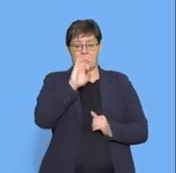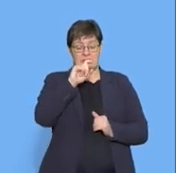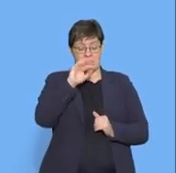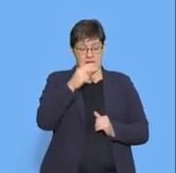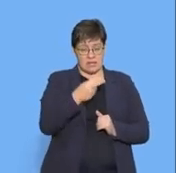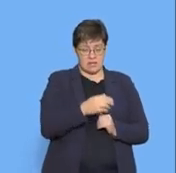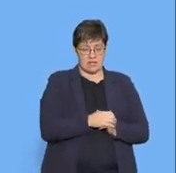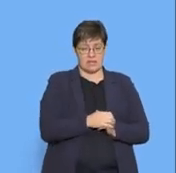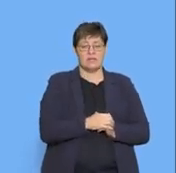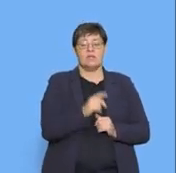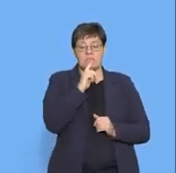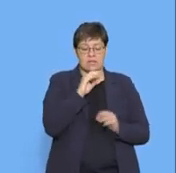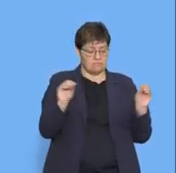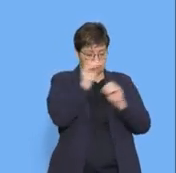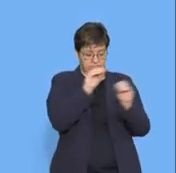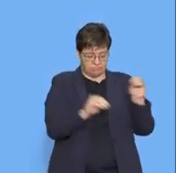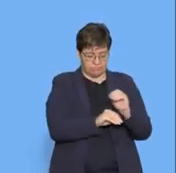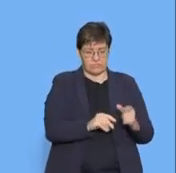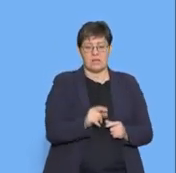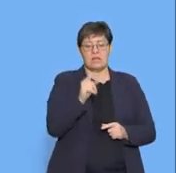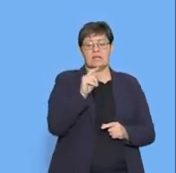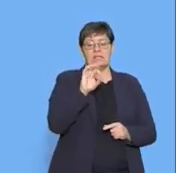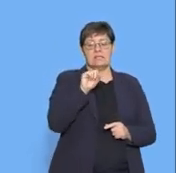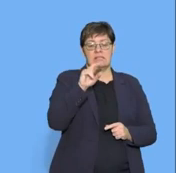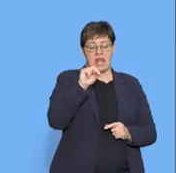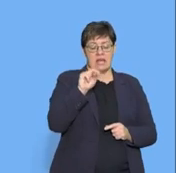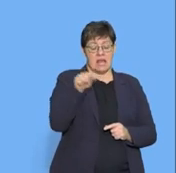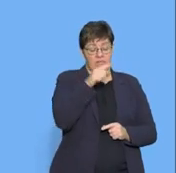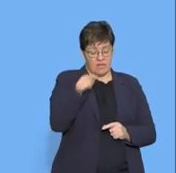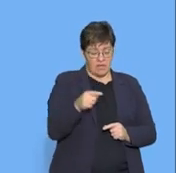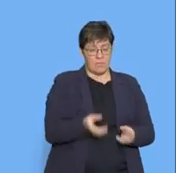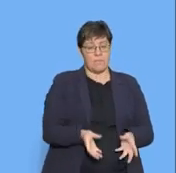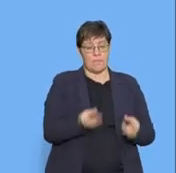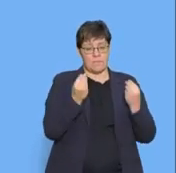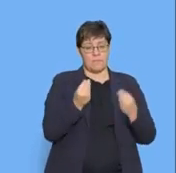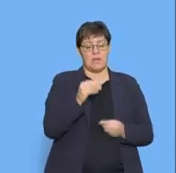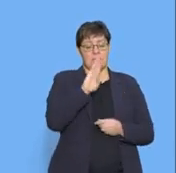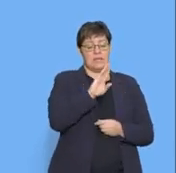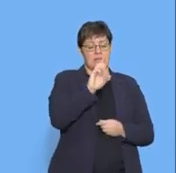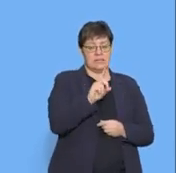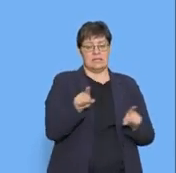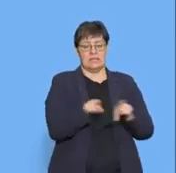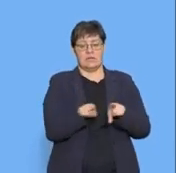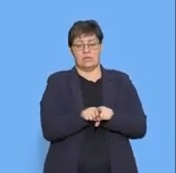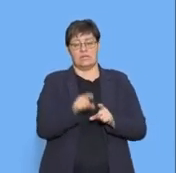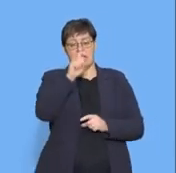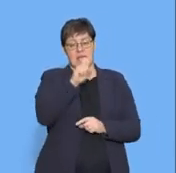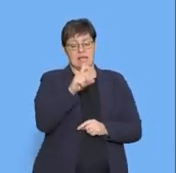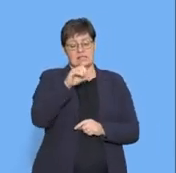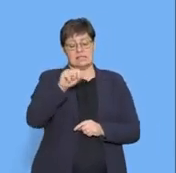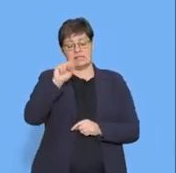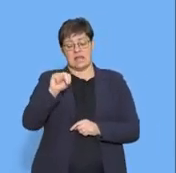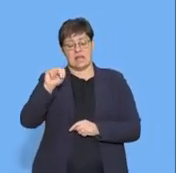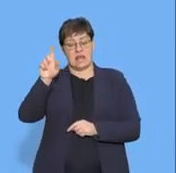Okay, and then when we rearrange this, we're going to multiply throughout by sine of alpha, and we end up with